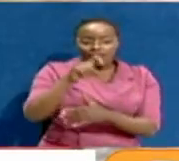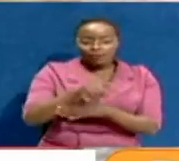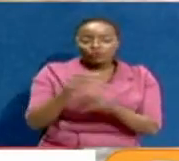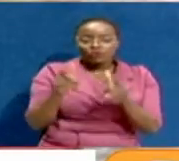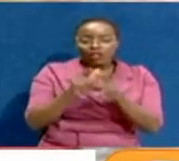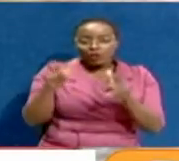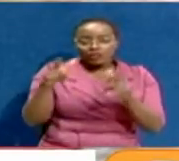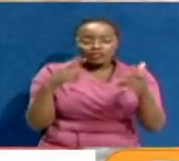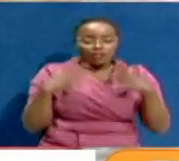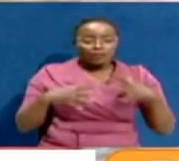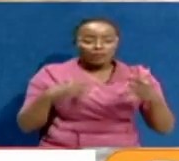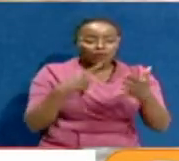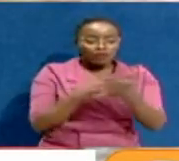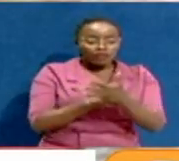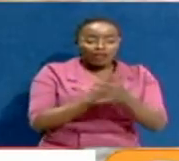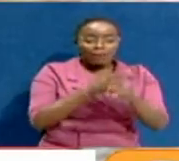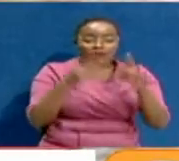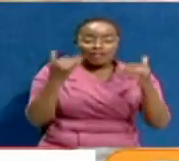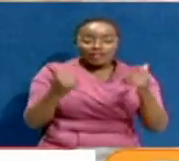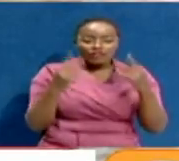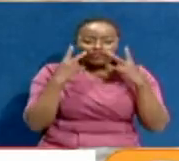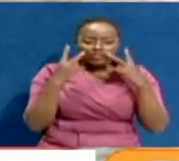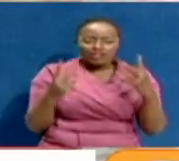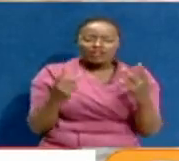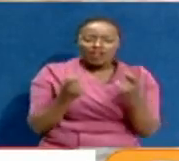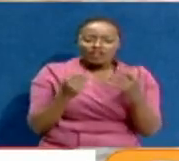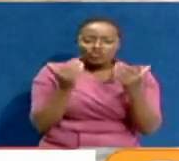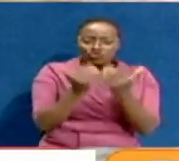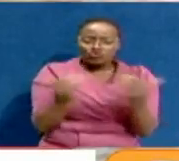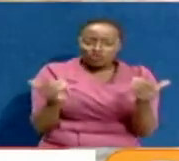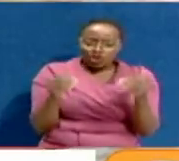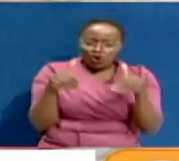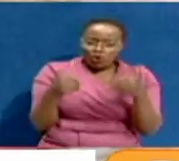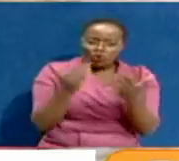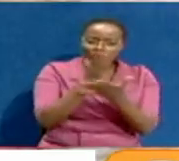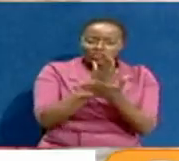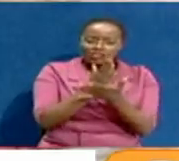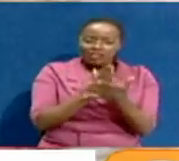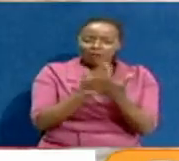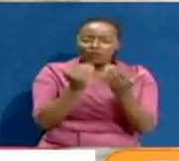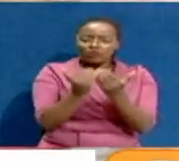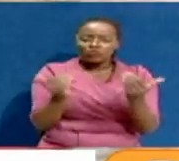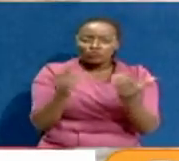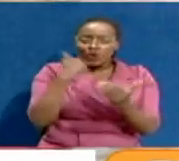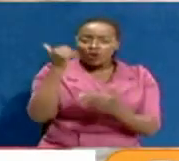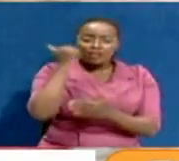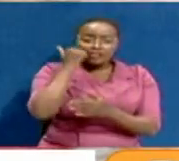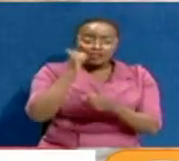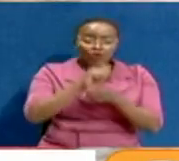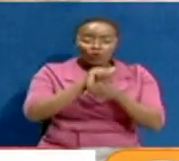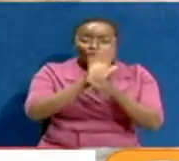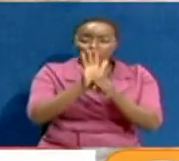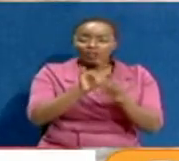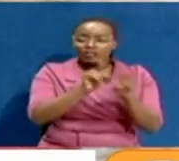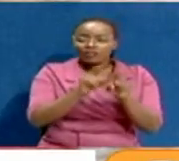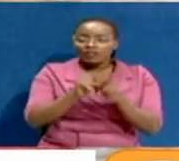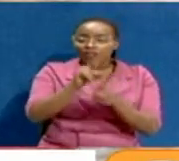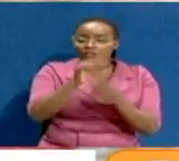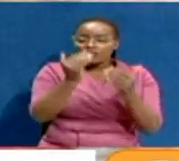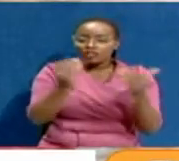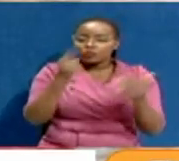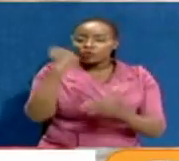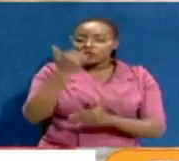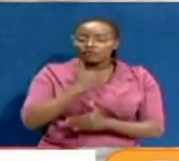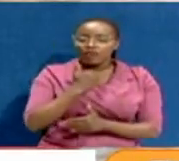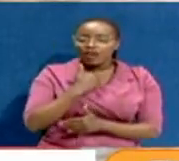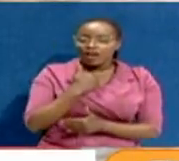them vaccinated. At this point, we've seen a few children or some children who've gotten COVID, and most of those are children who've